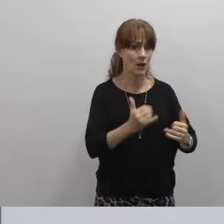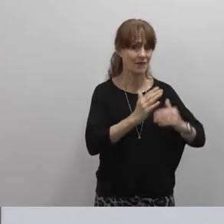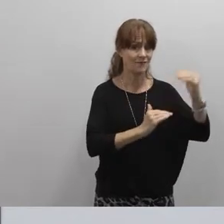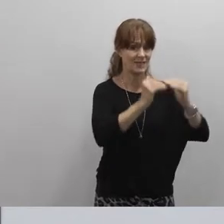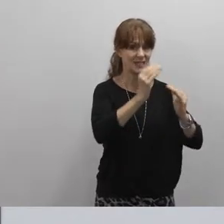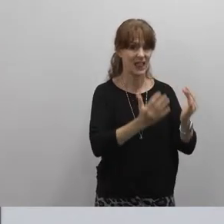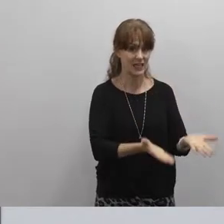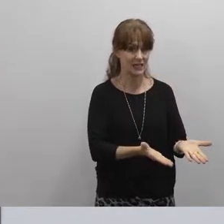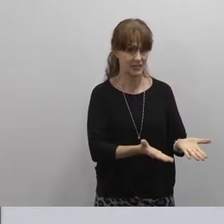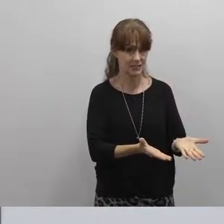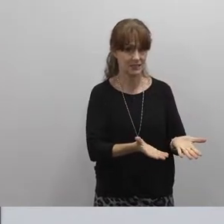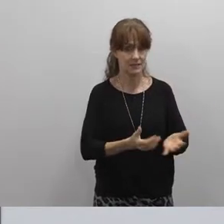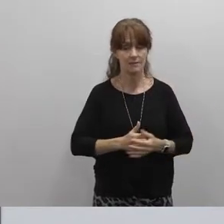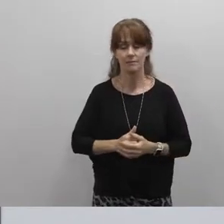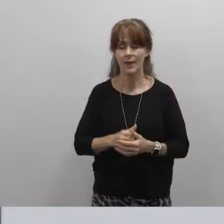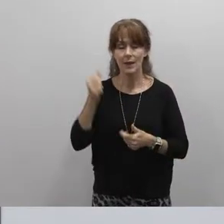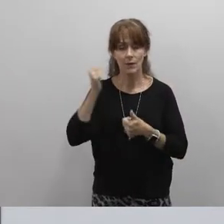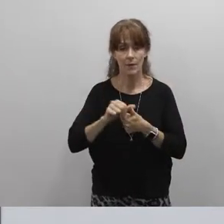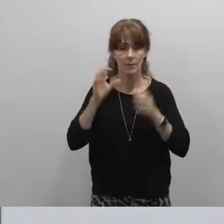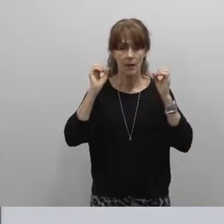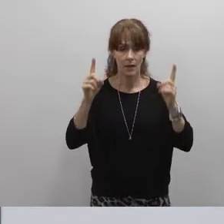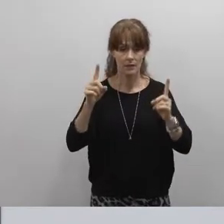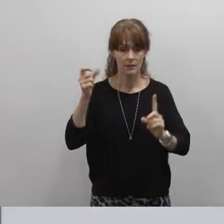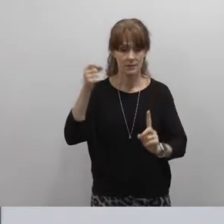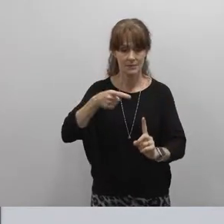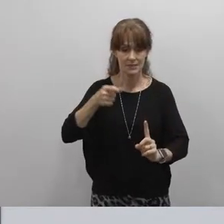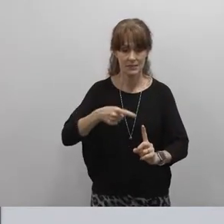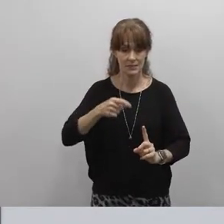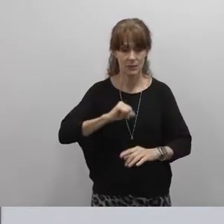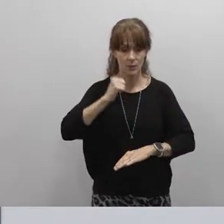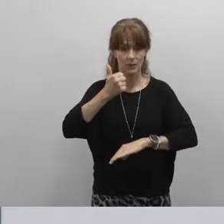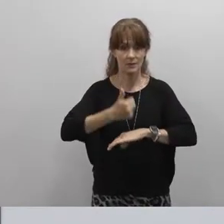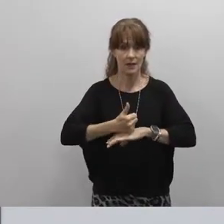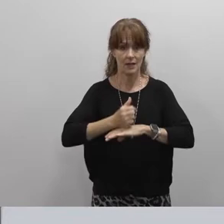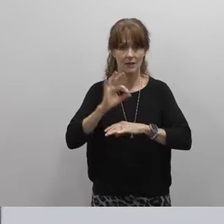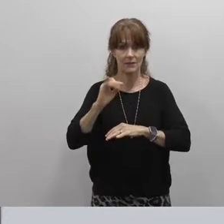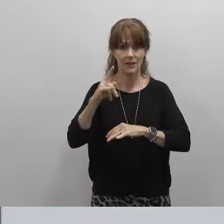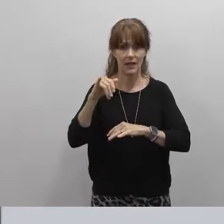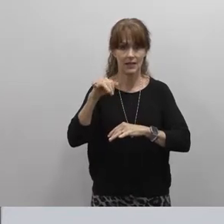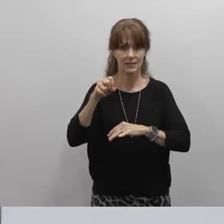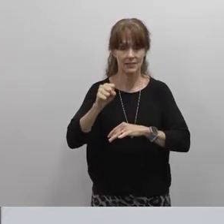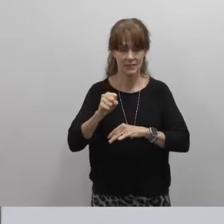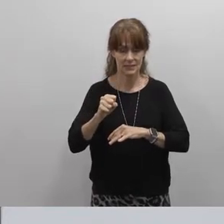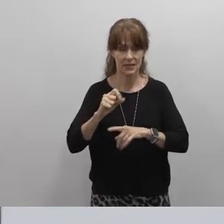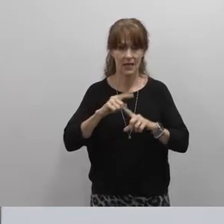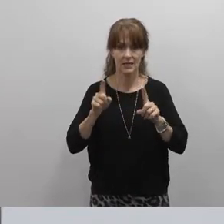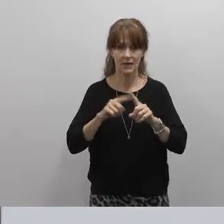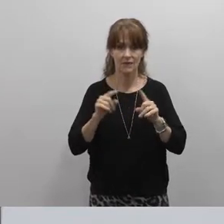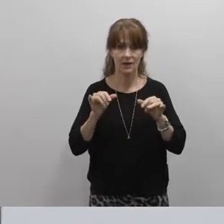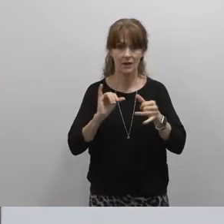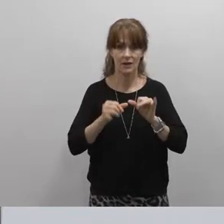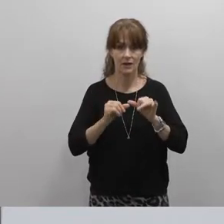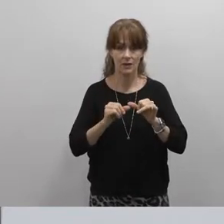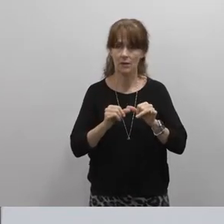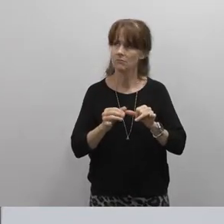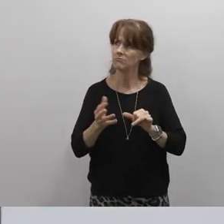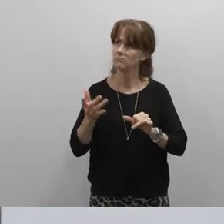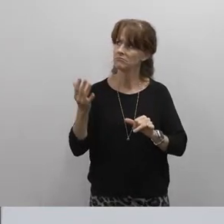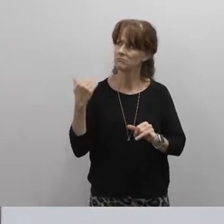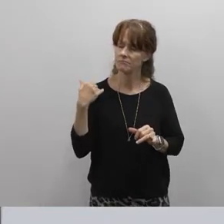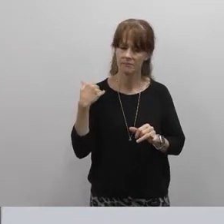light and kind of remind folks of our educational specifications we set up in facilities. So we actually had a different architectural firm a couple years